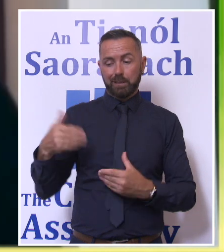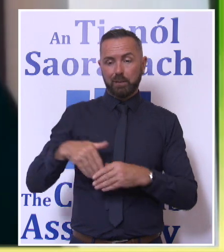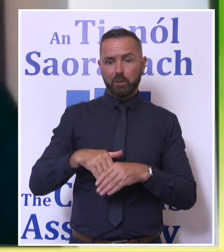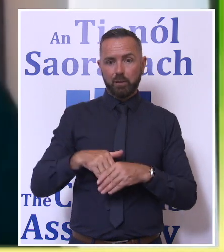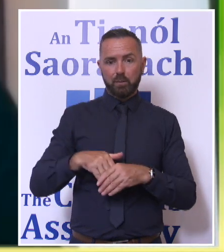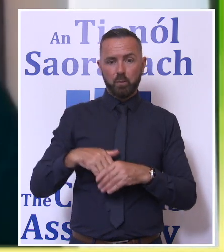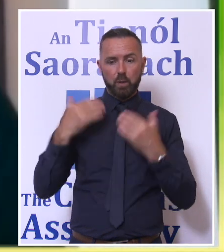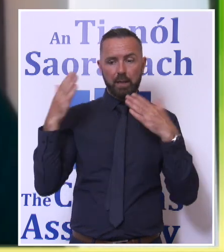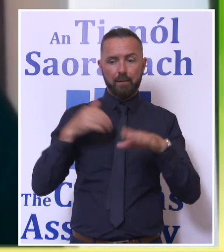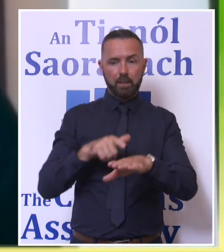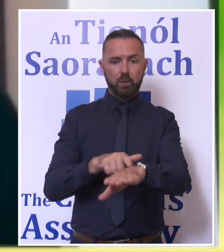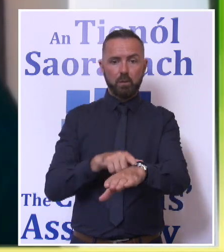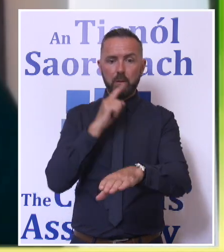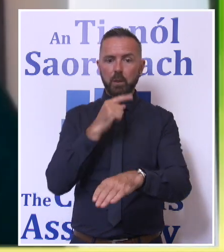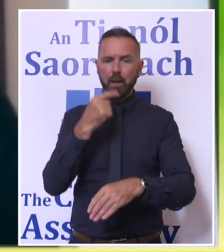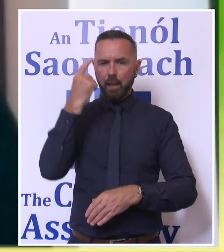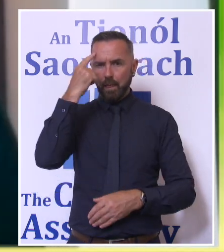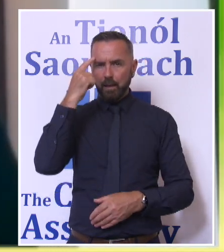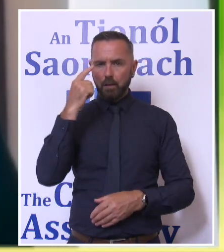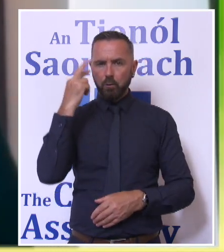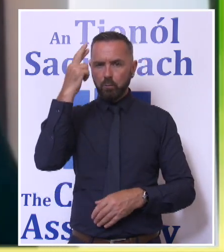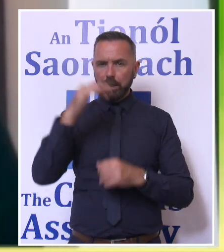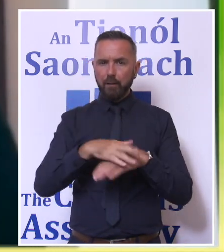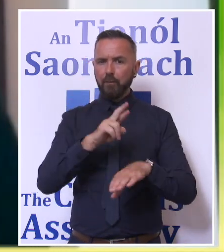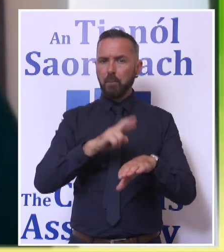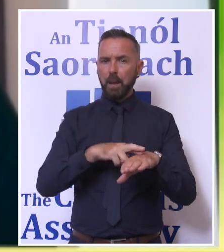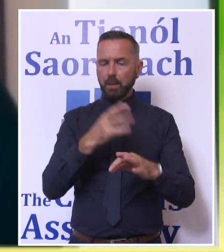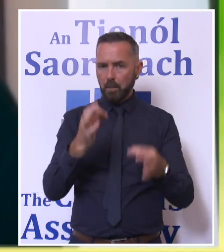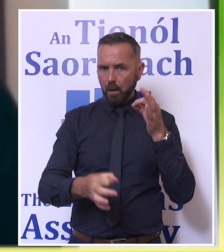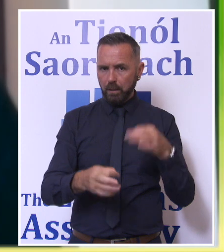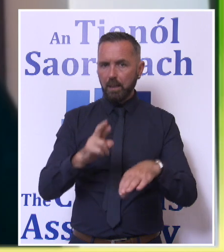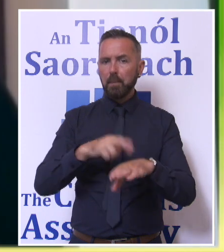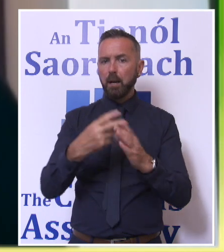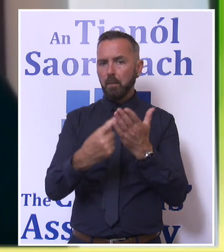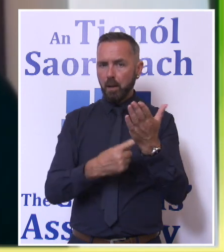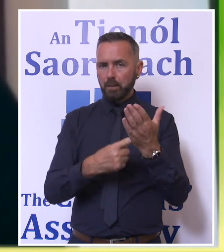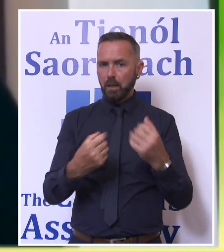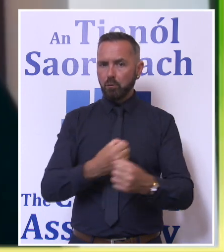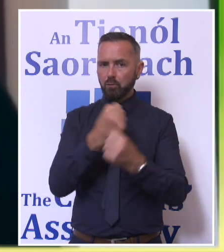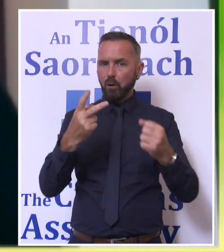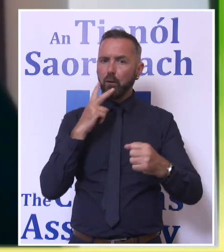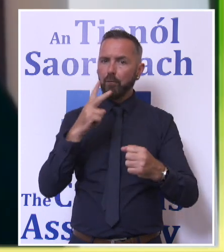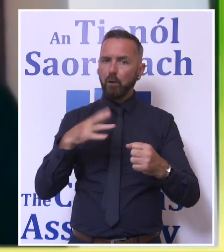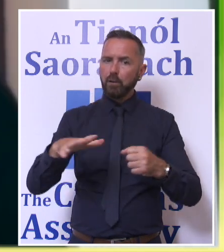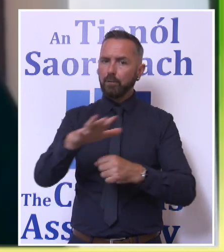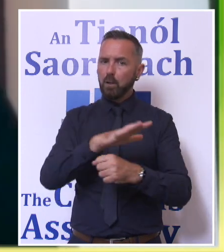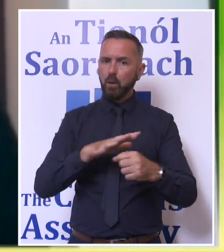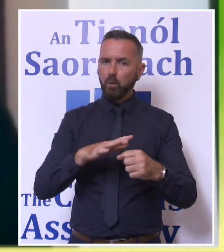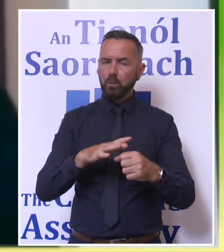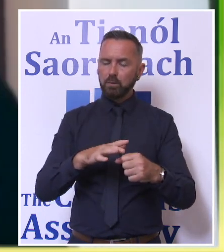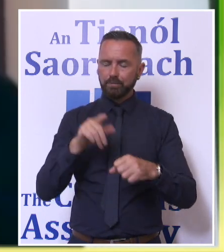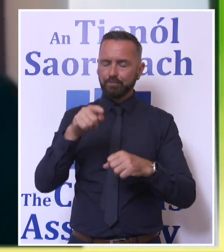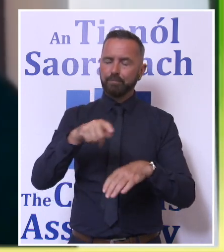know, for reasons of better politics, better policy, strong voice, I think, you know, a system of city